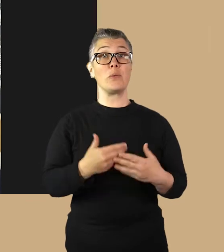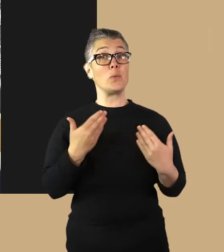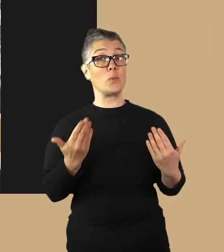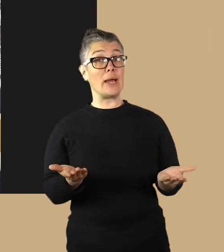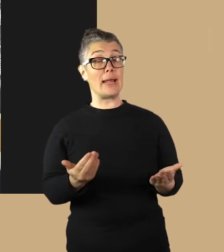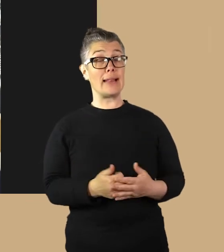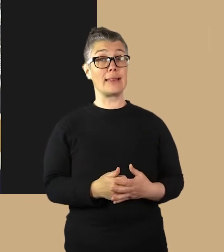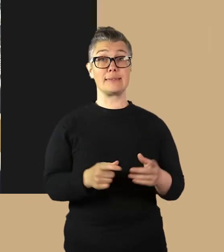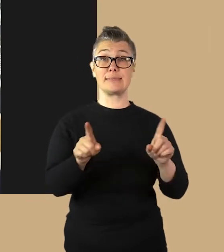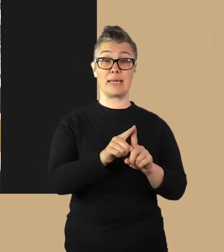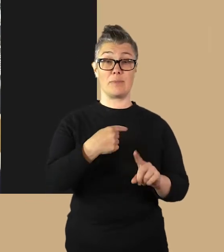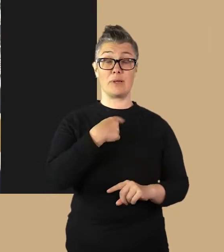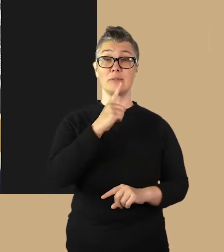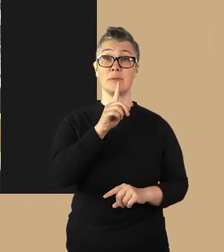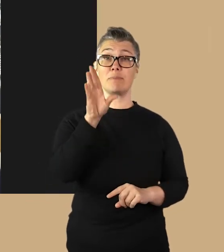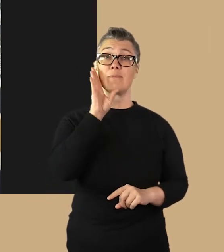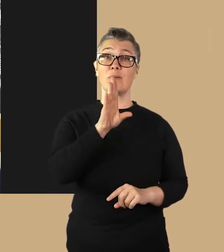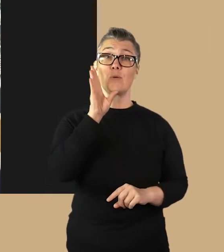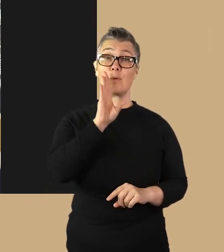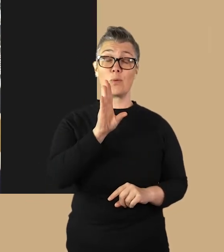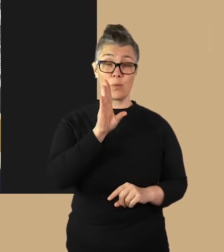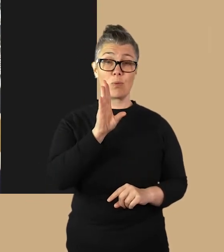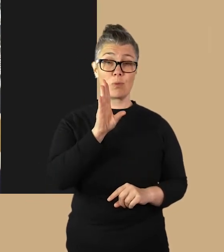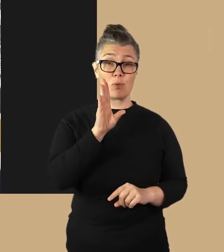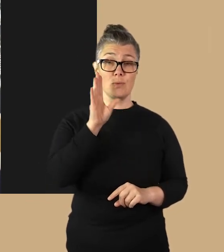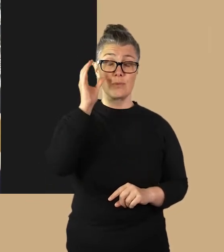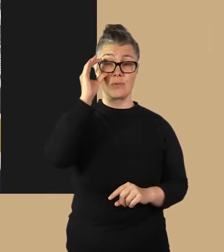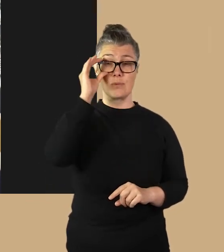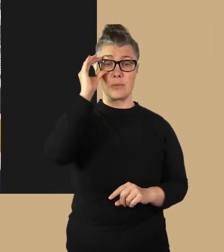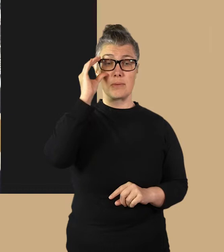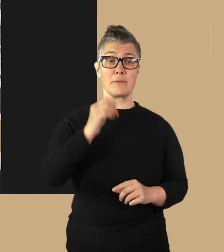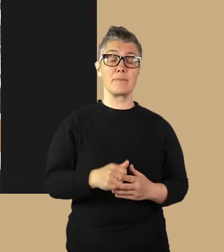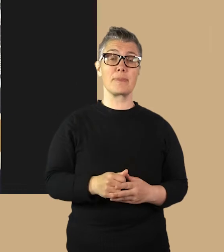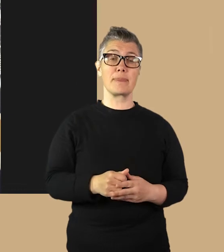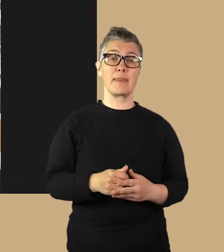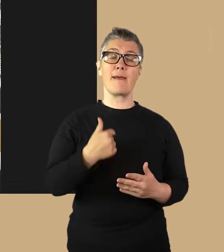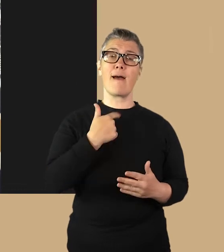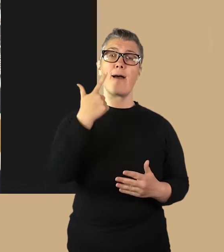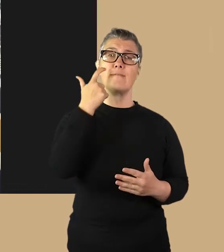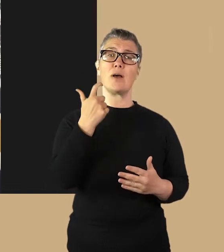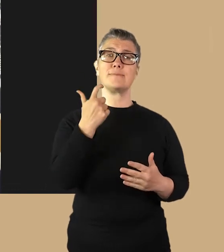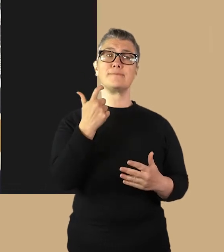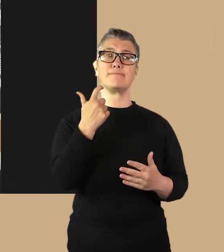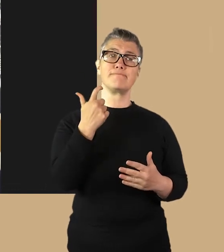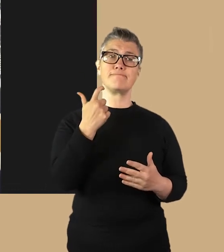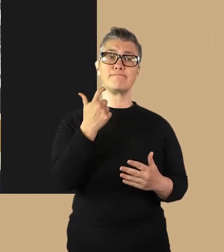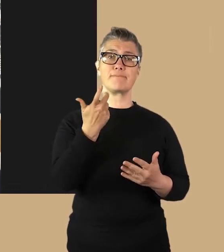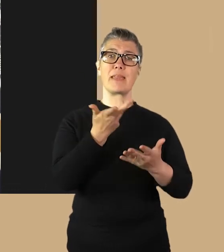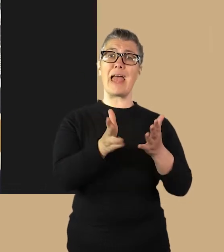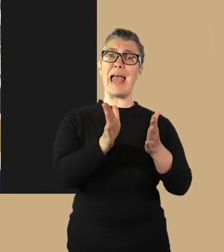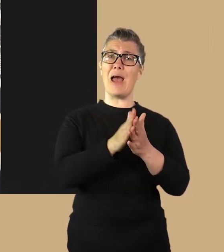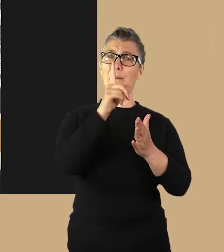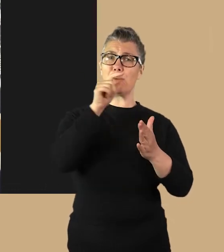Well, as I've said before, I find the unstructured way that